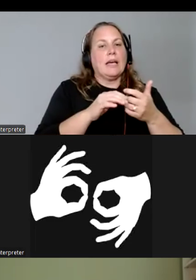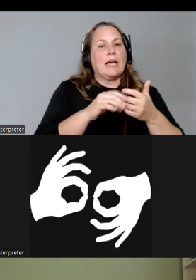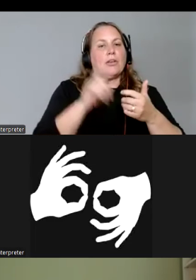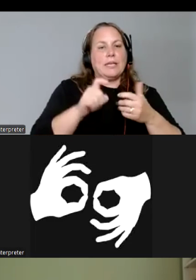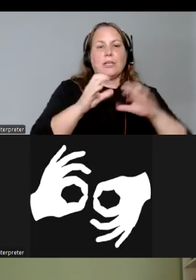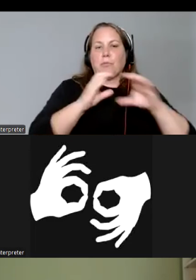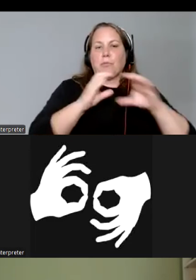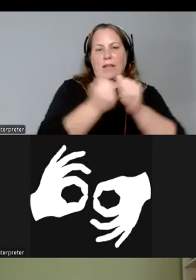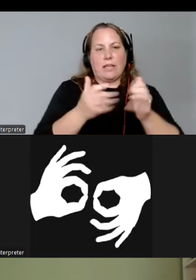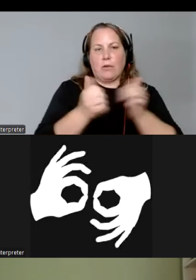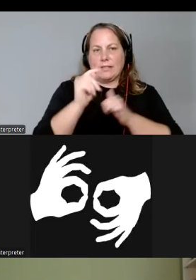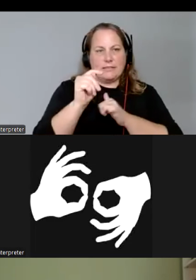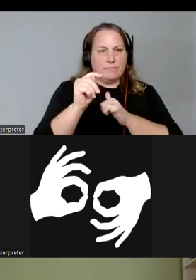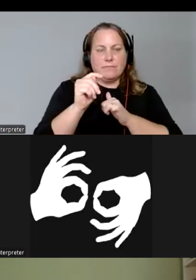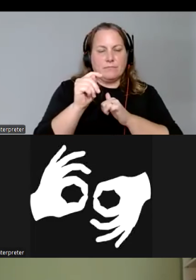slide, please.